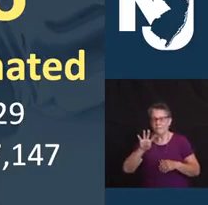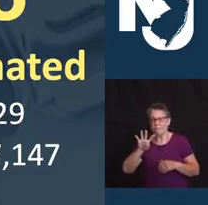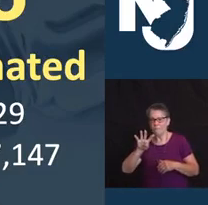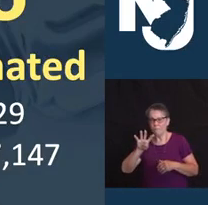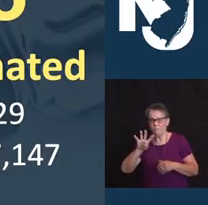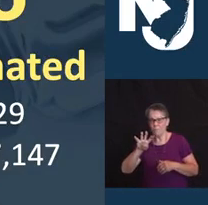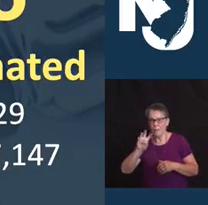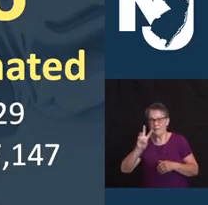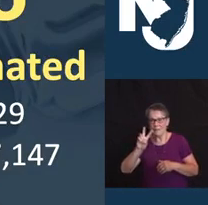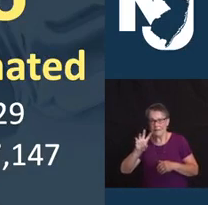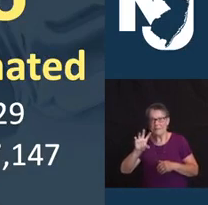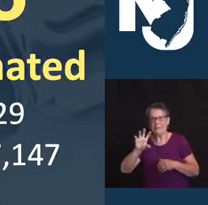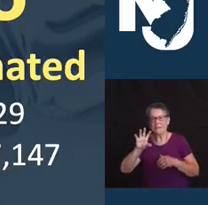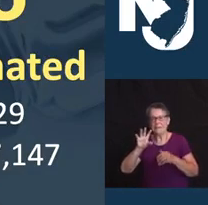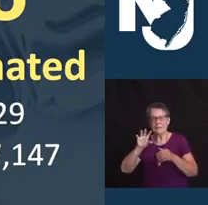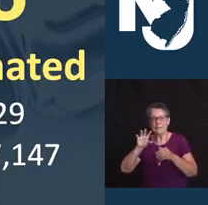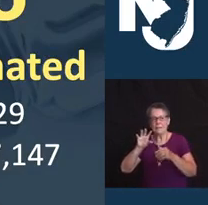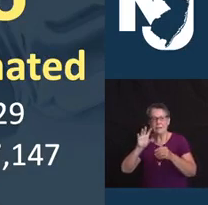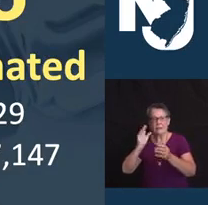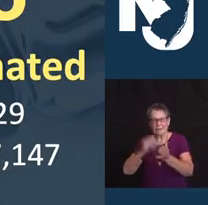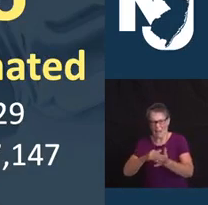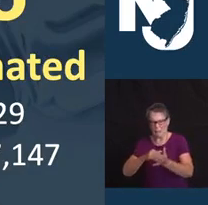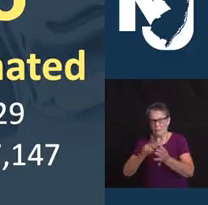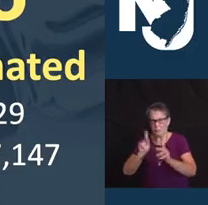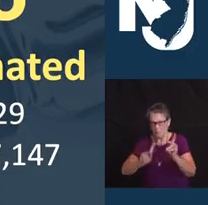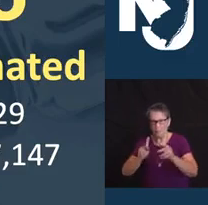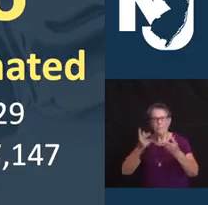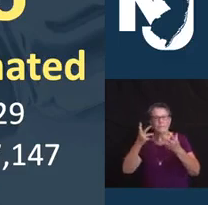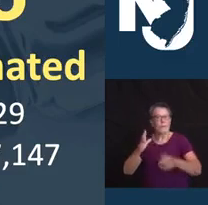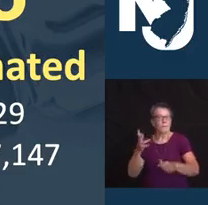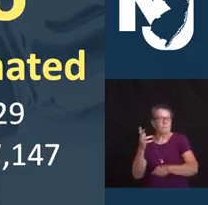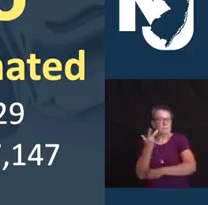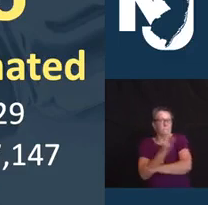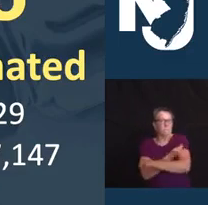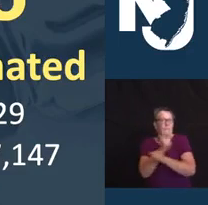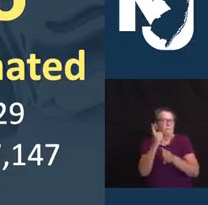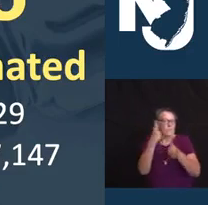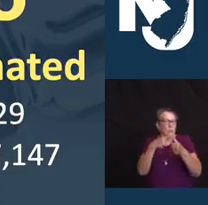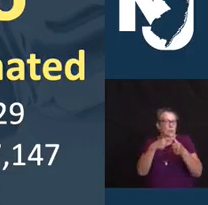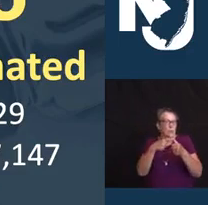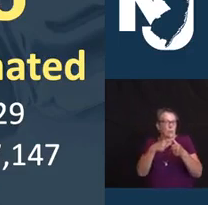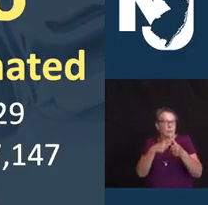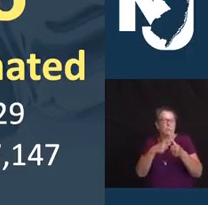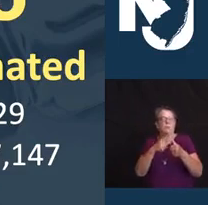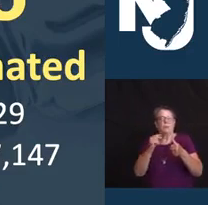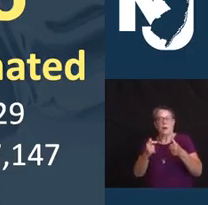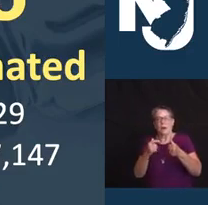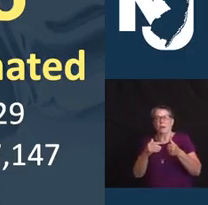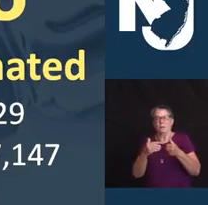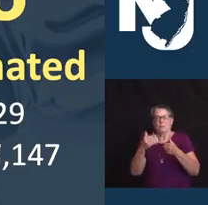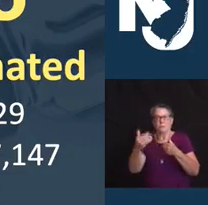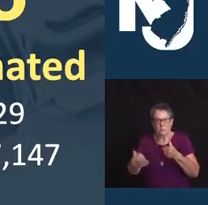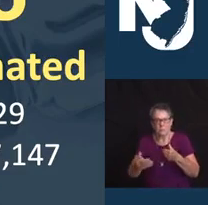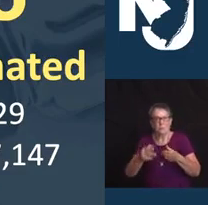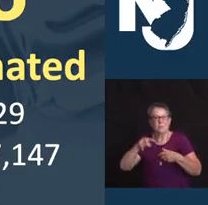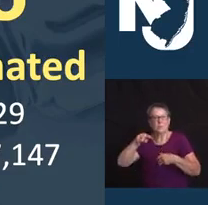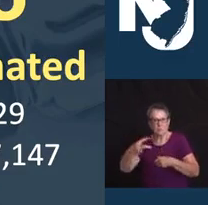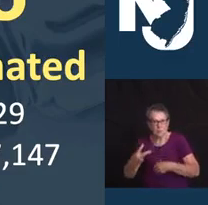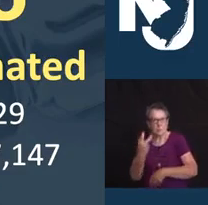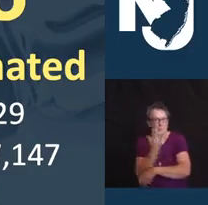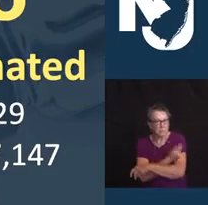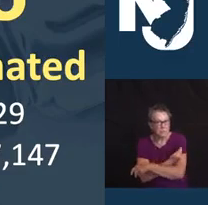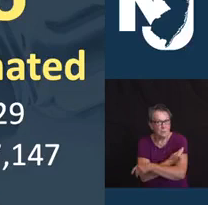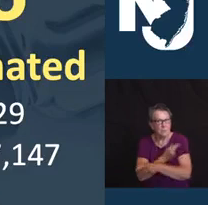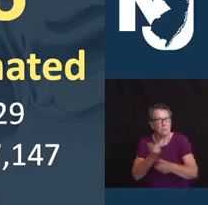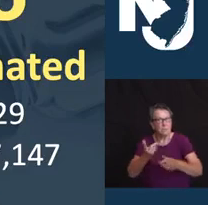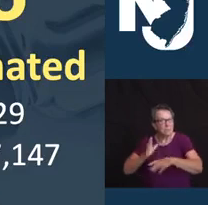shots of Pfizer or Moderna and are waiting to get their second. And if you are one of them, please do not forget to go back to get your second dose.